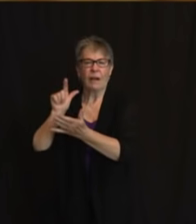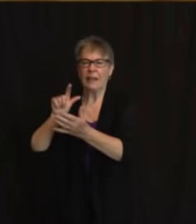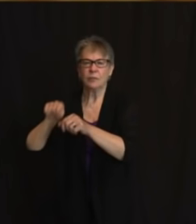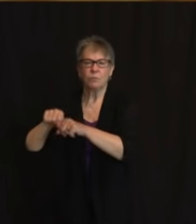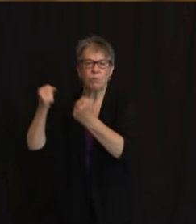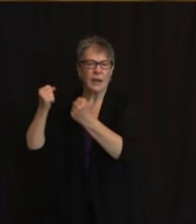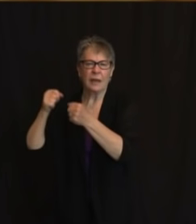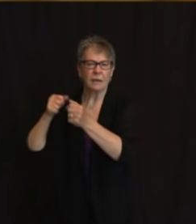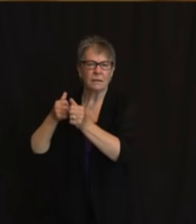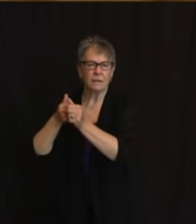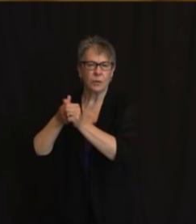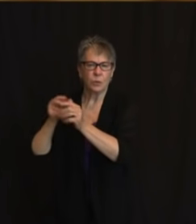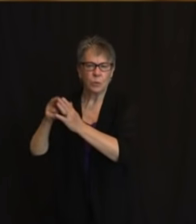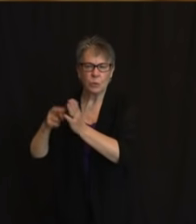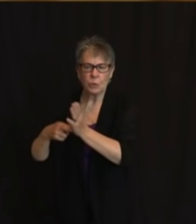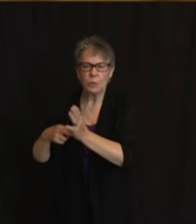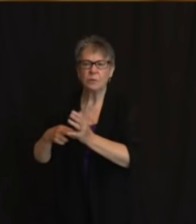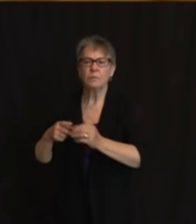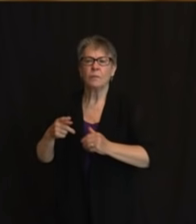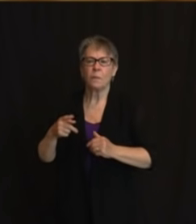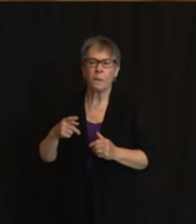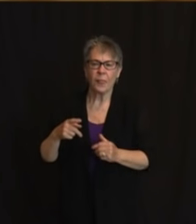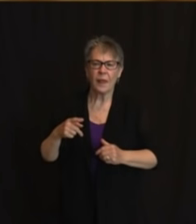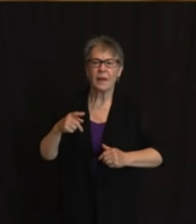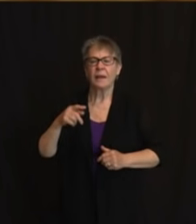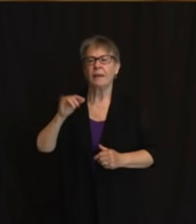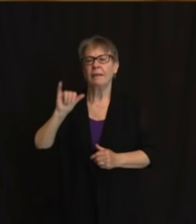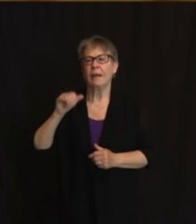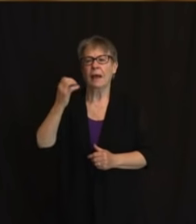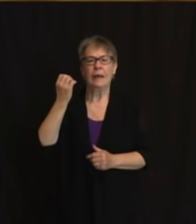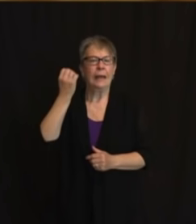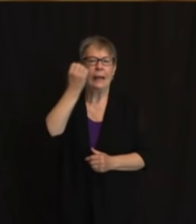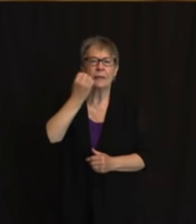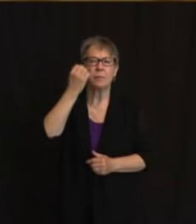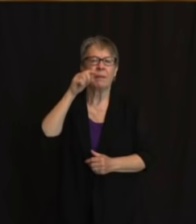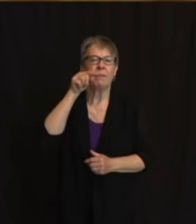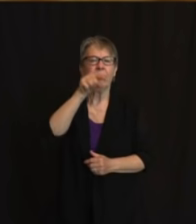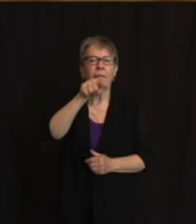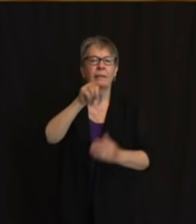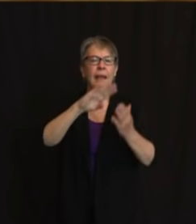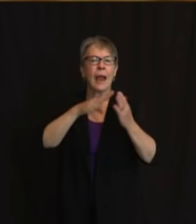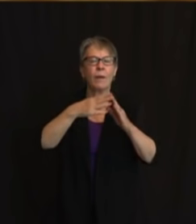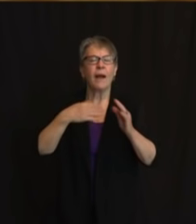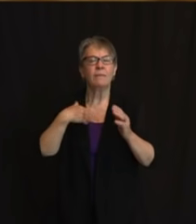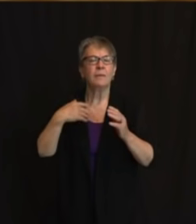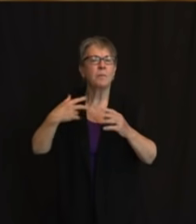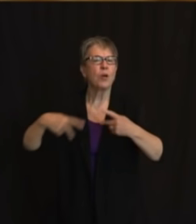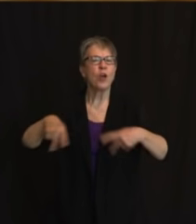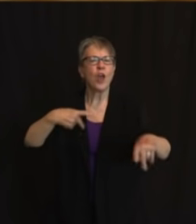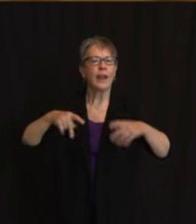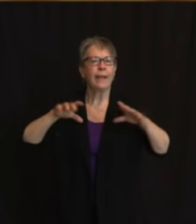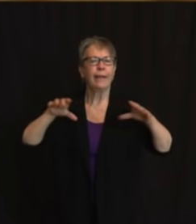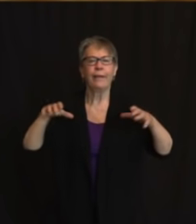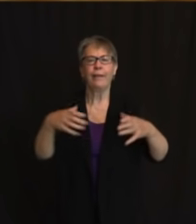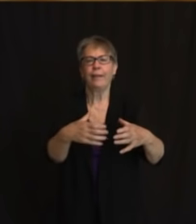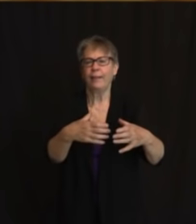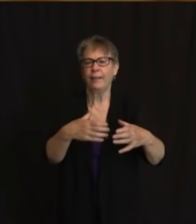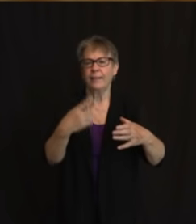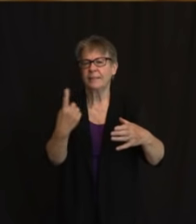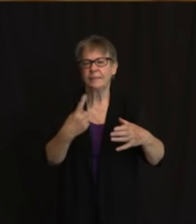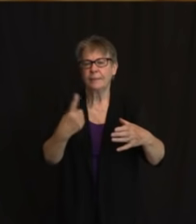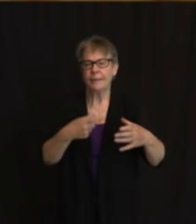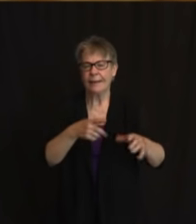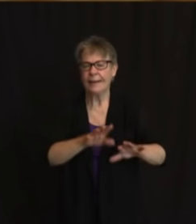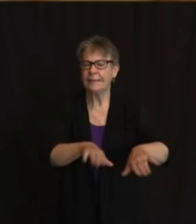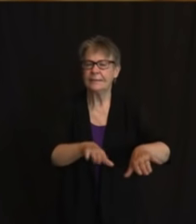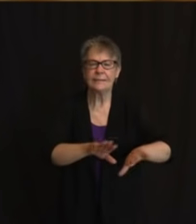subjects at his house for a party. In Bridgewater, a woman who was in a